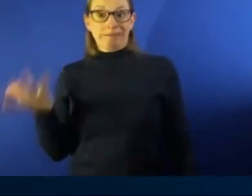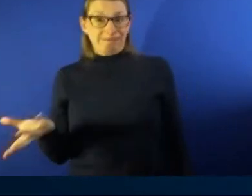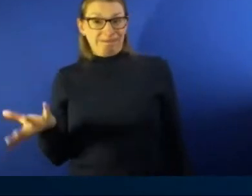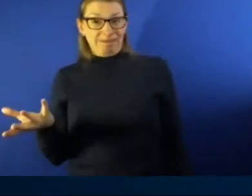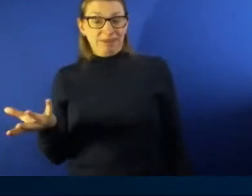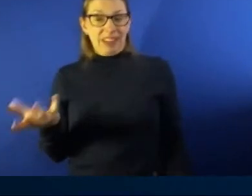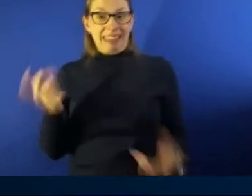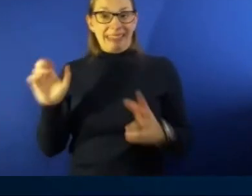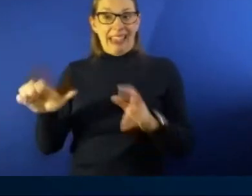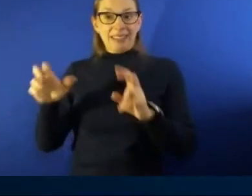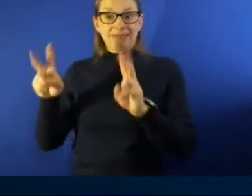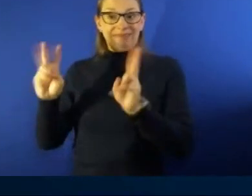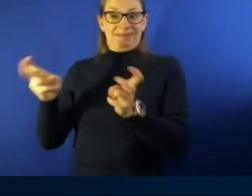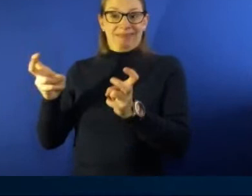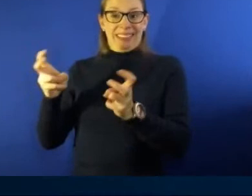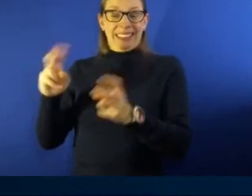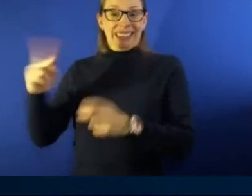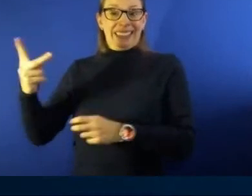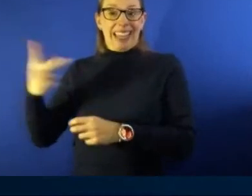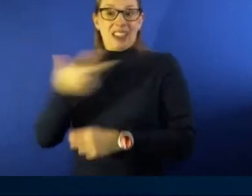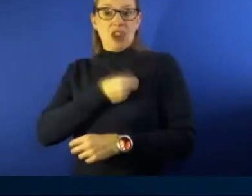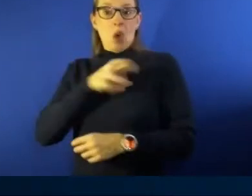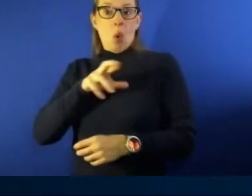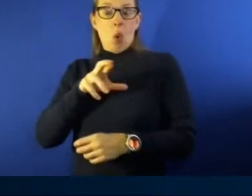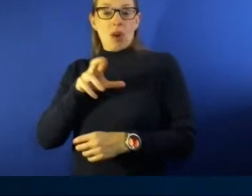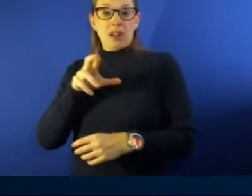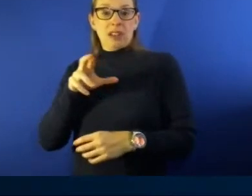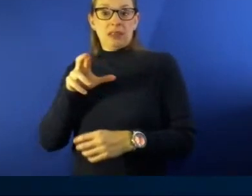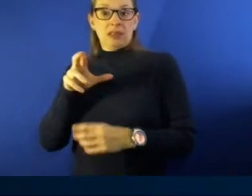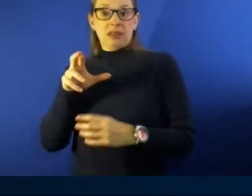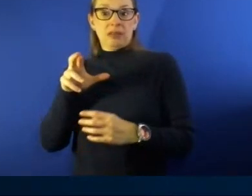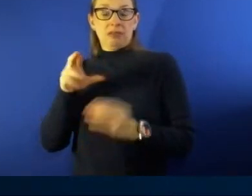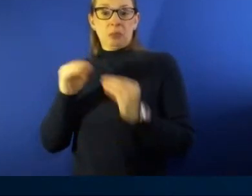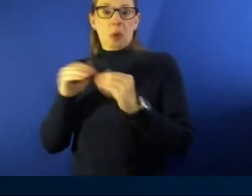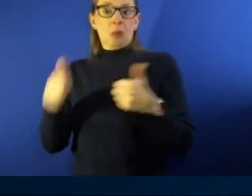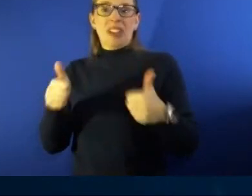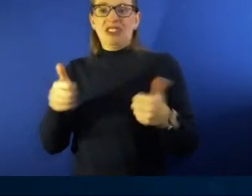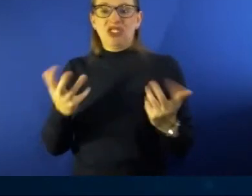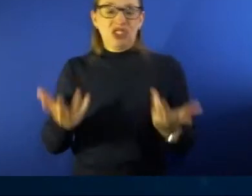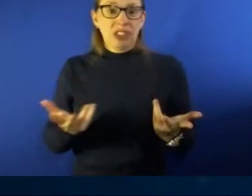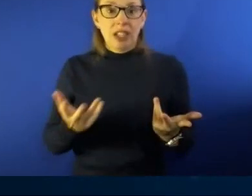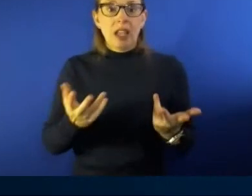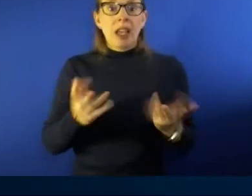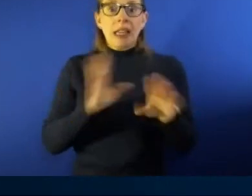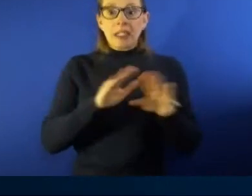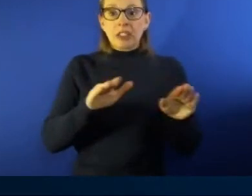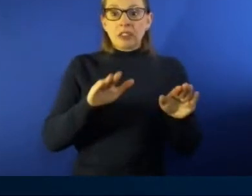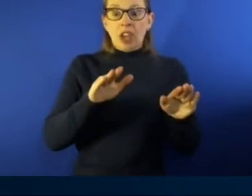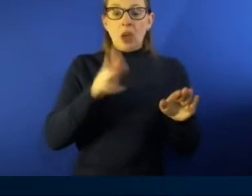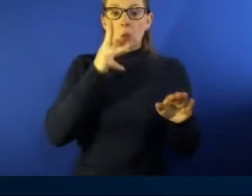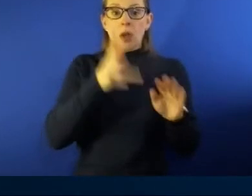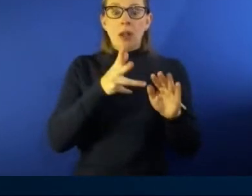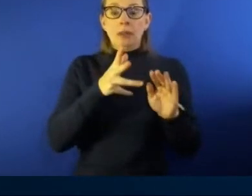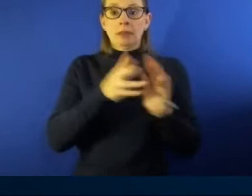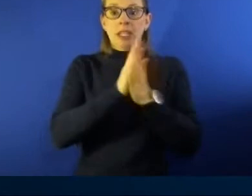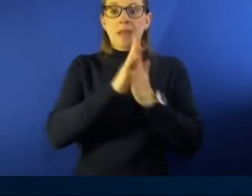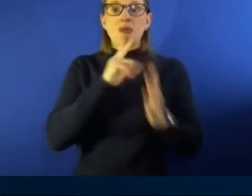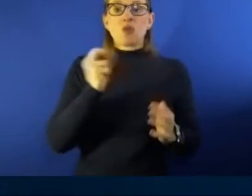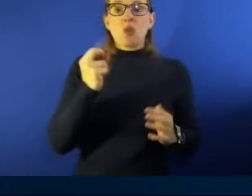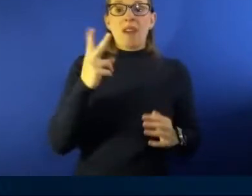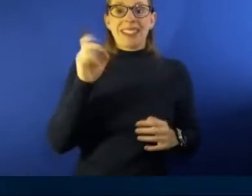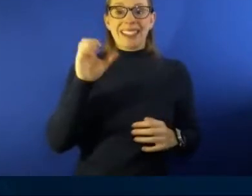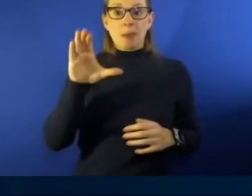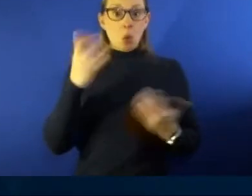Is it the smaller dose, or will it then be the larger dose? So I think she has a child that turns 12 in December. Just what do you do? Wait, get